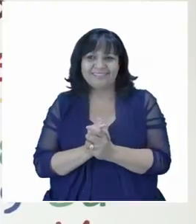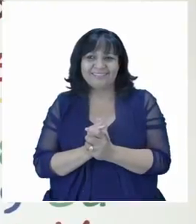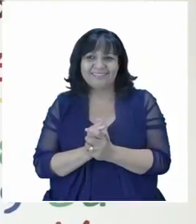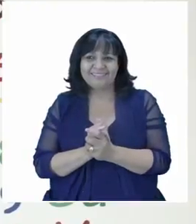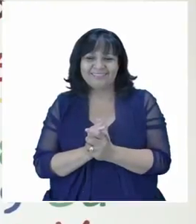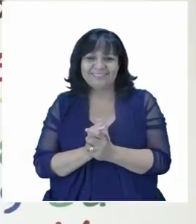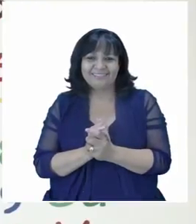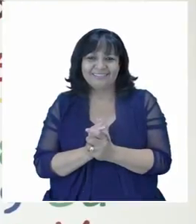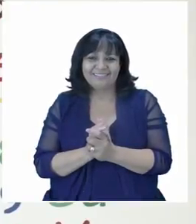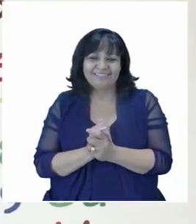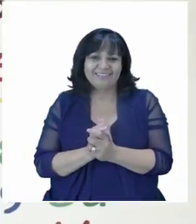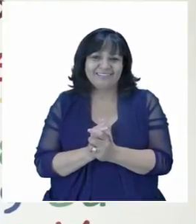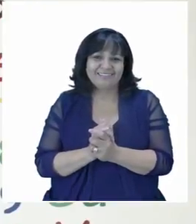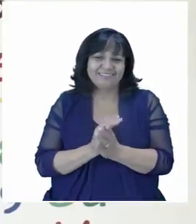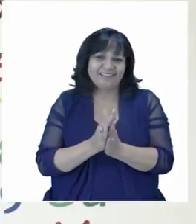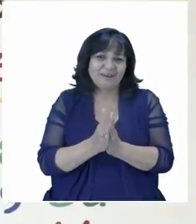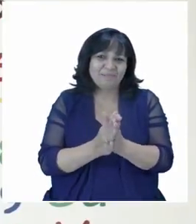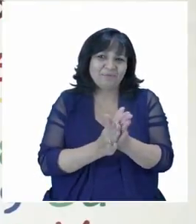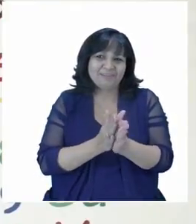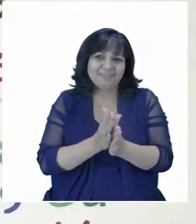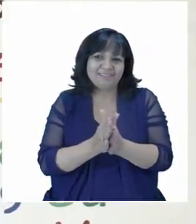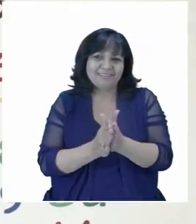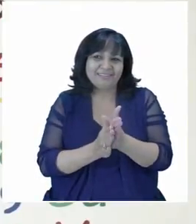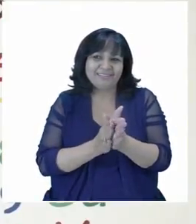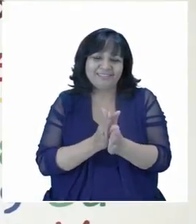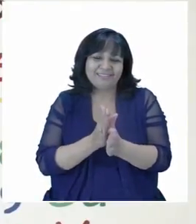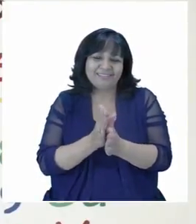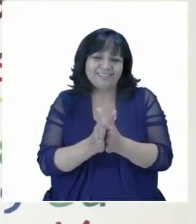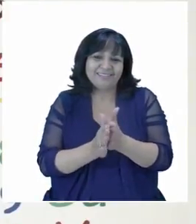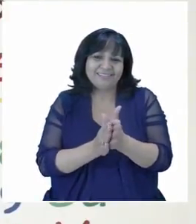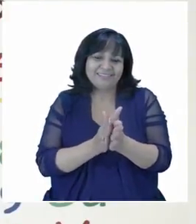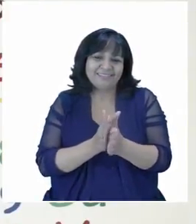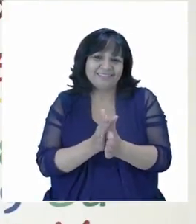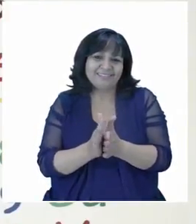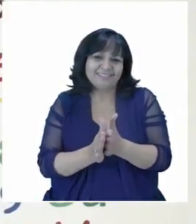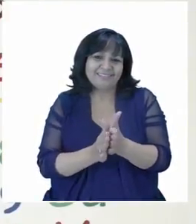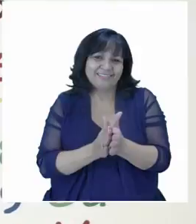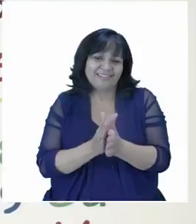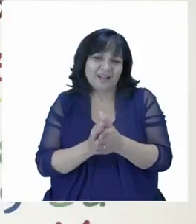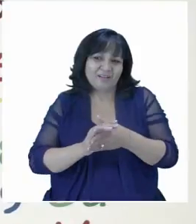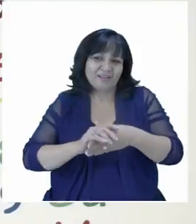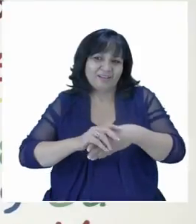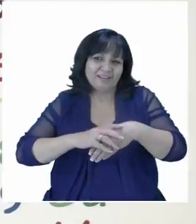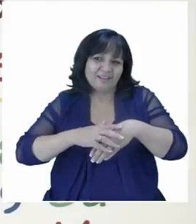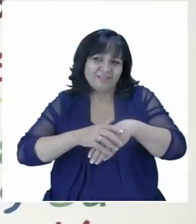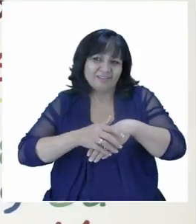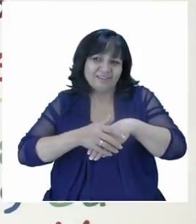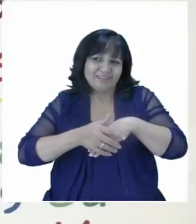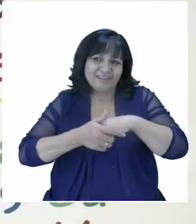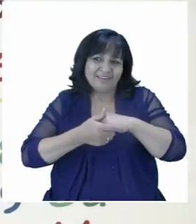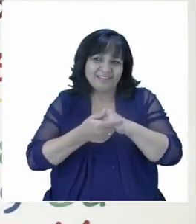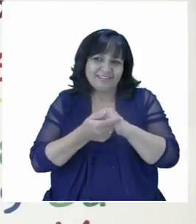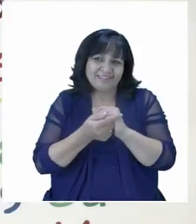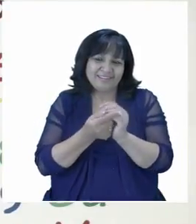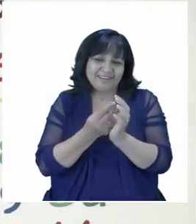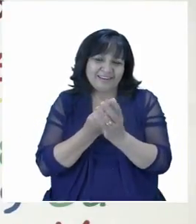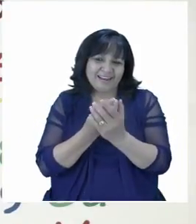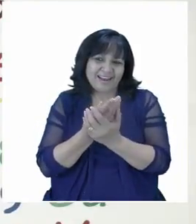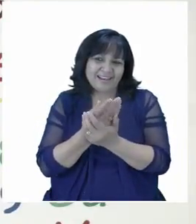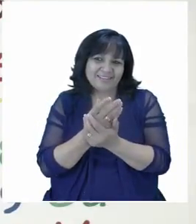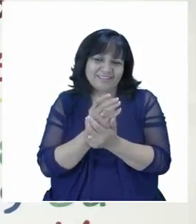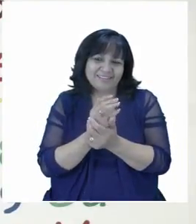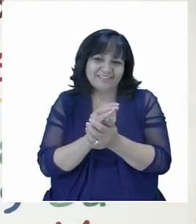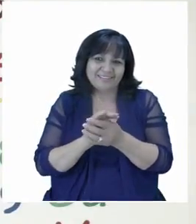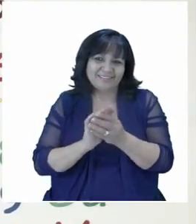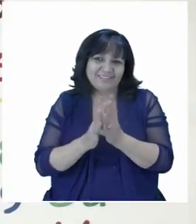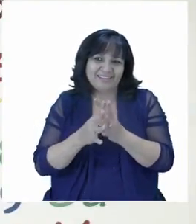good. Now you rub inside your hands, then around your hands, then